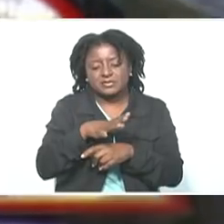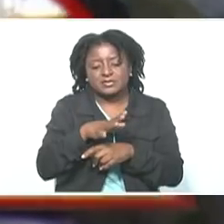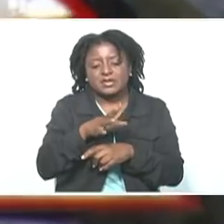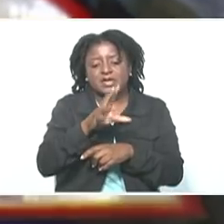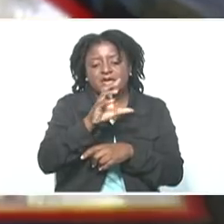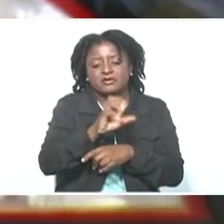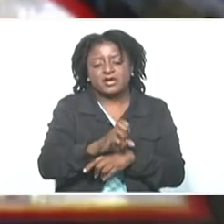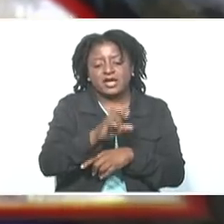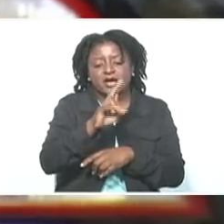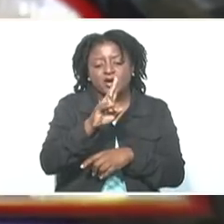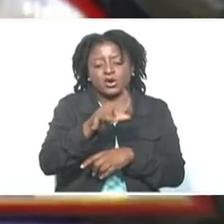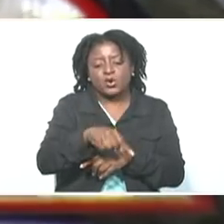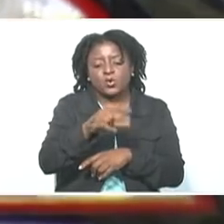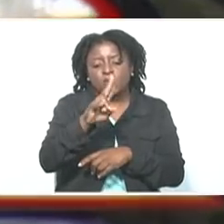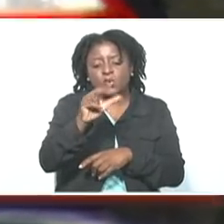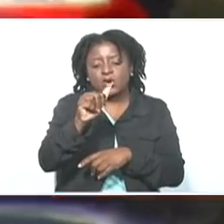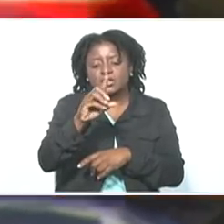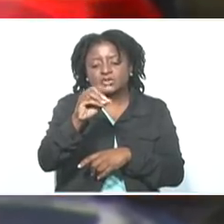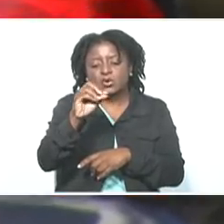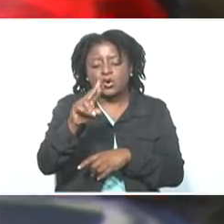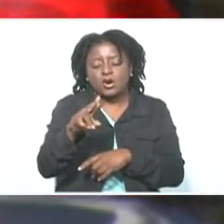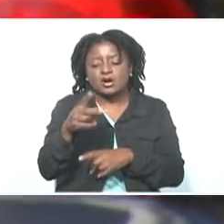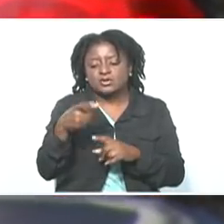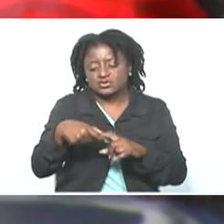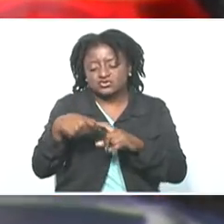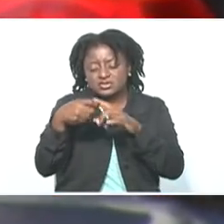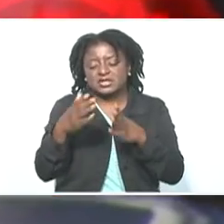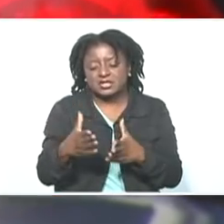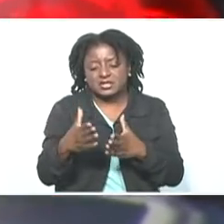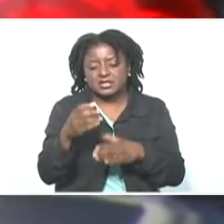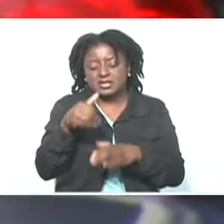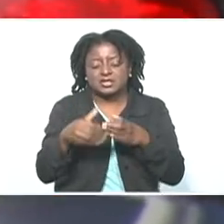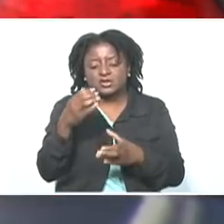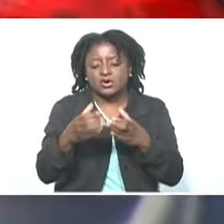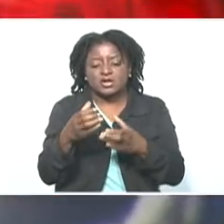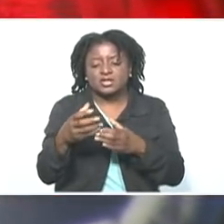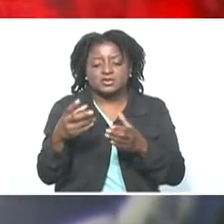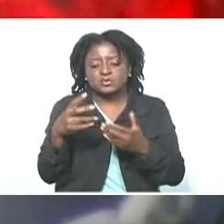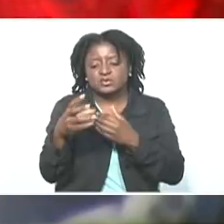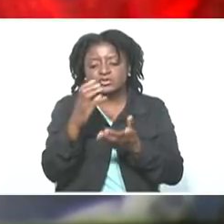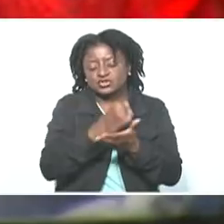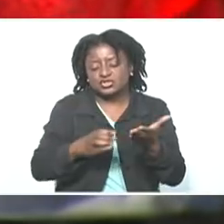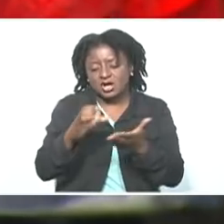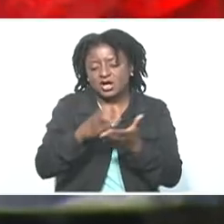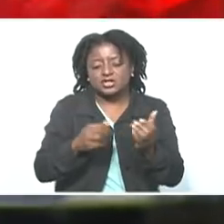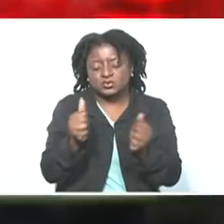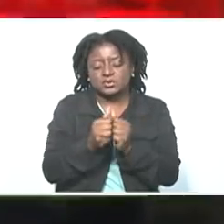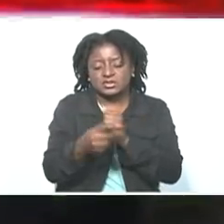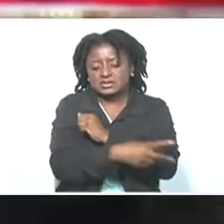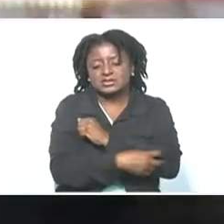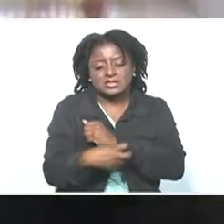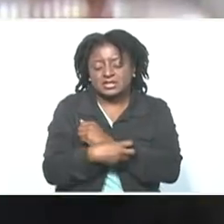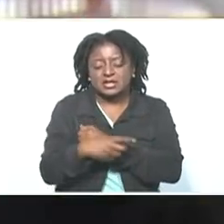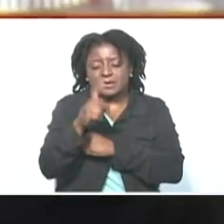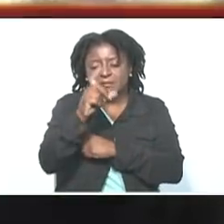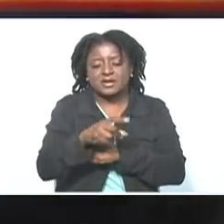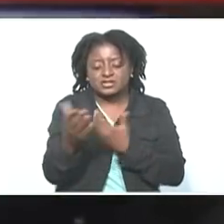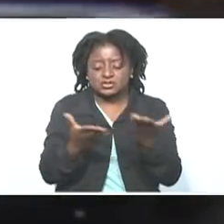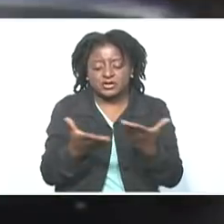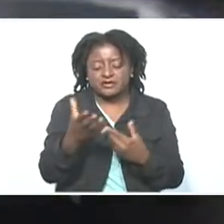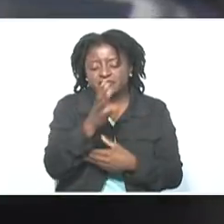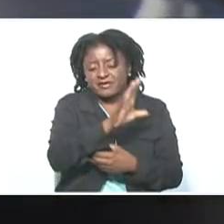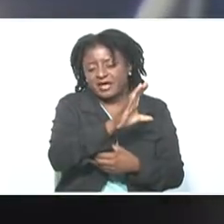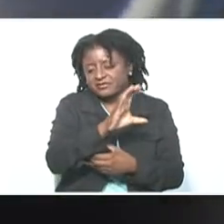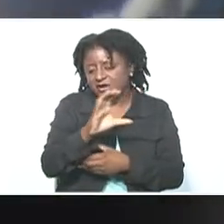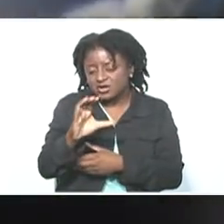detainee. In court today, he was charged with stealing and receiving and has to serve 500 hours of community service, divided between